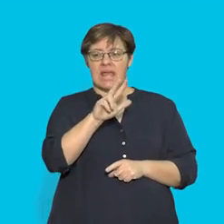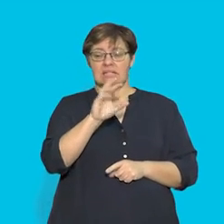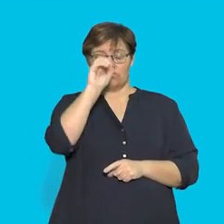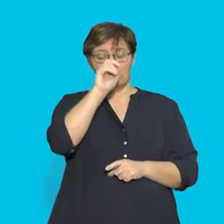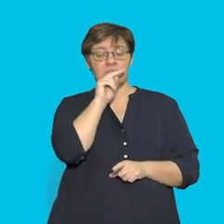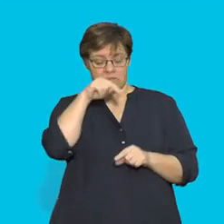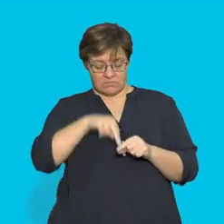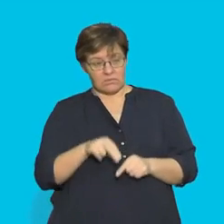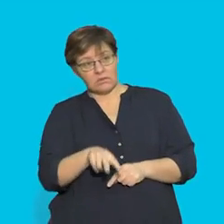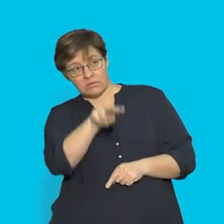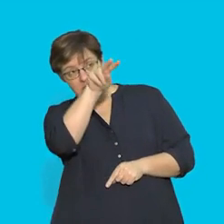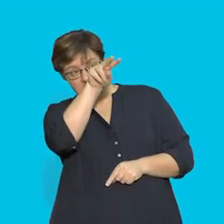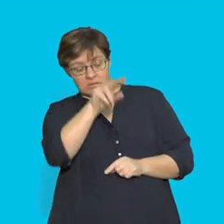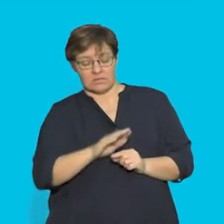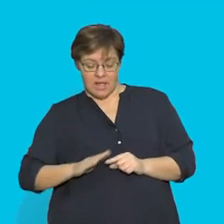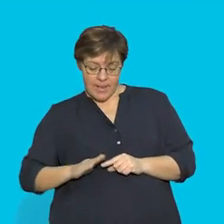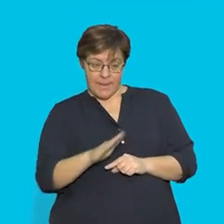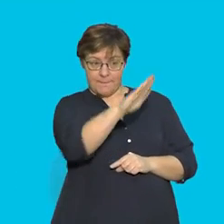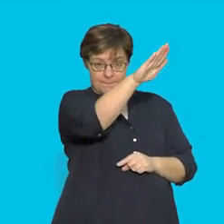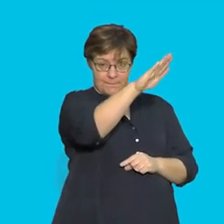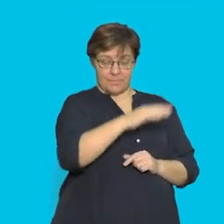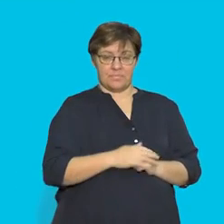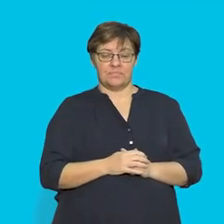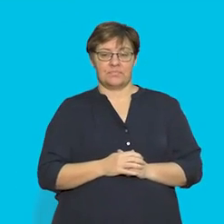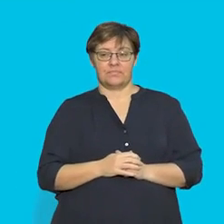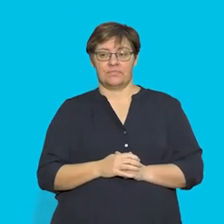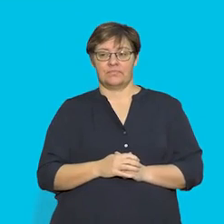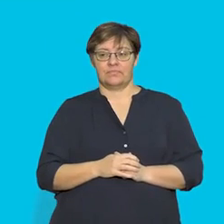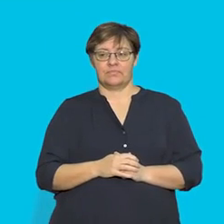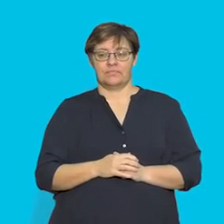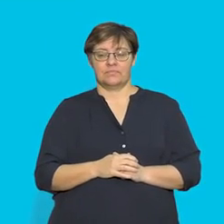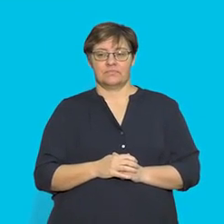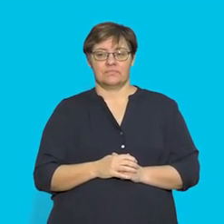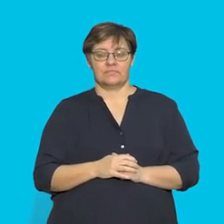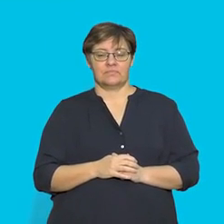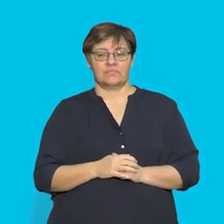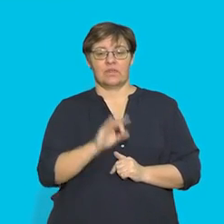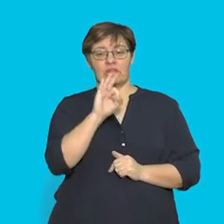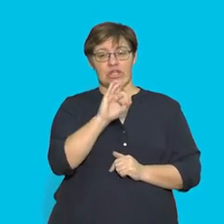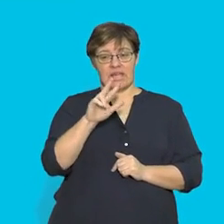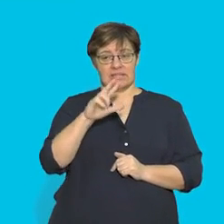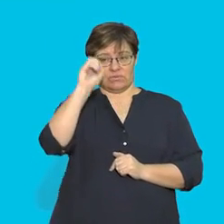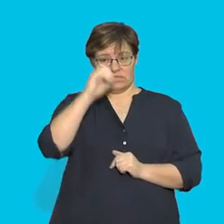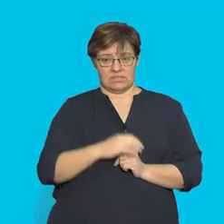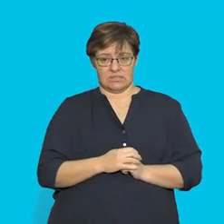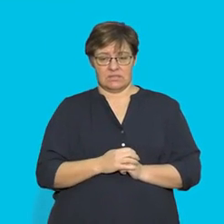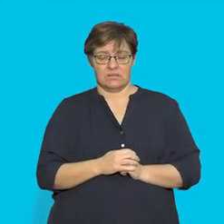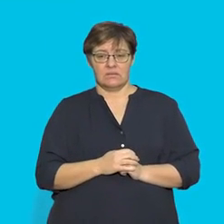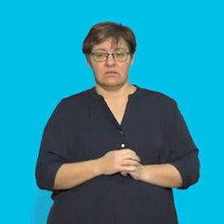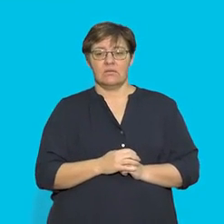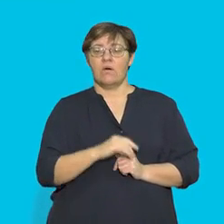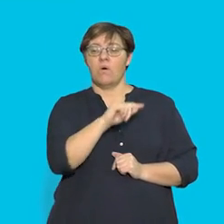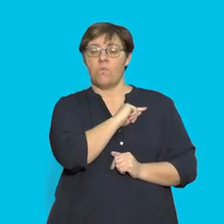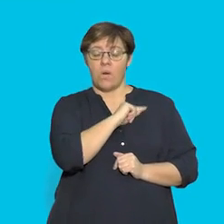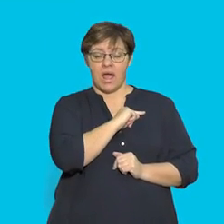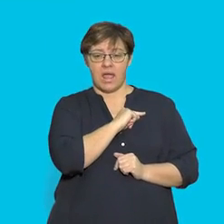38 degrees. So we're talking about the angle of elevation, so it's the angle from the horizontal upwards is 38 degrees.